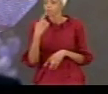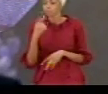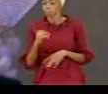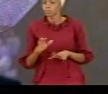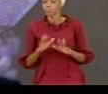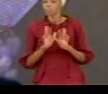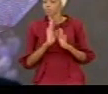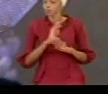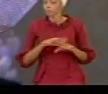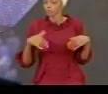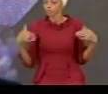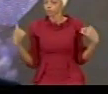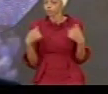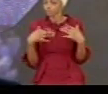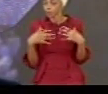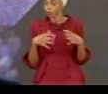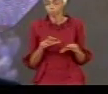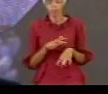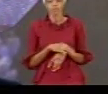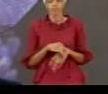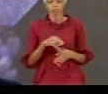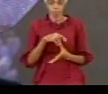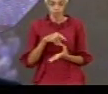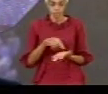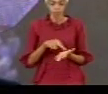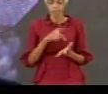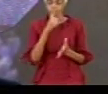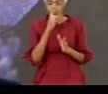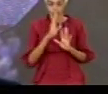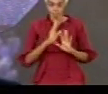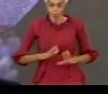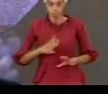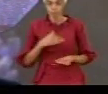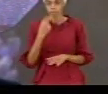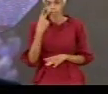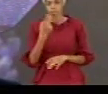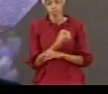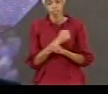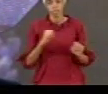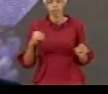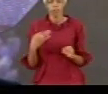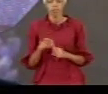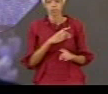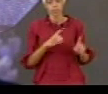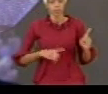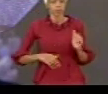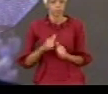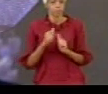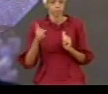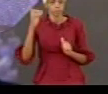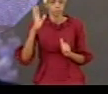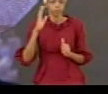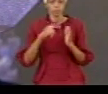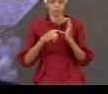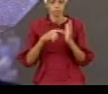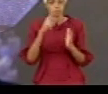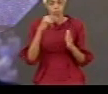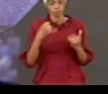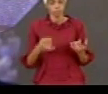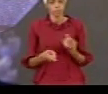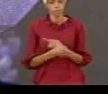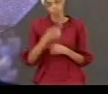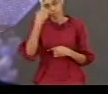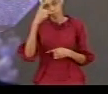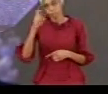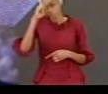still and see the salvation of the Lord, which he will show you today. For the Egyptians